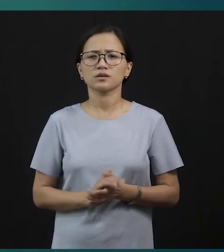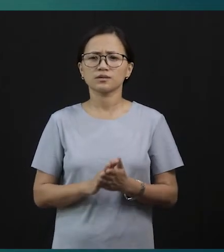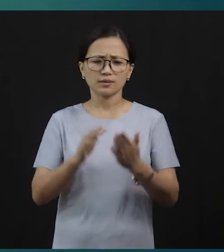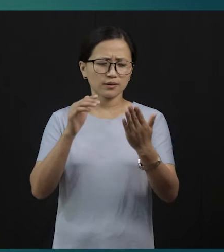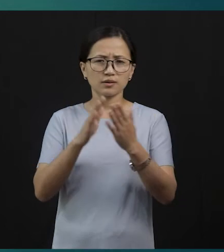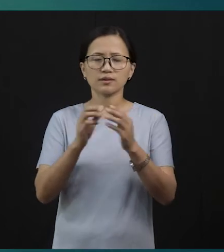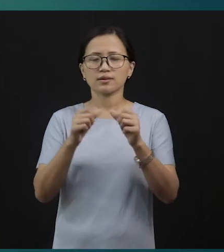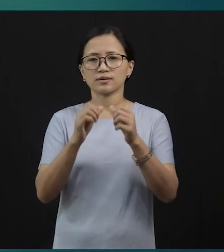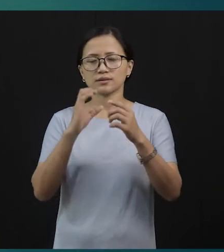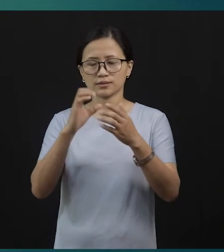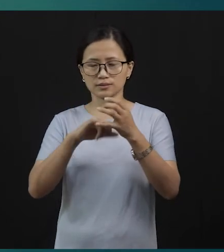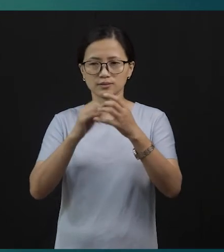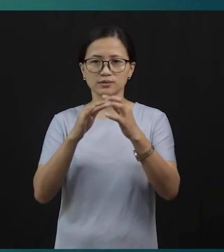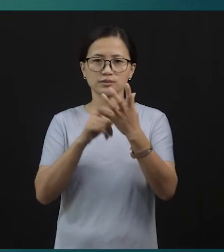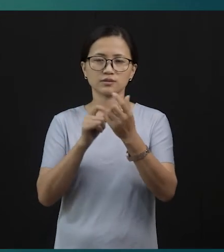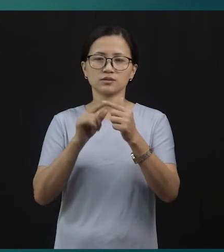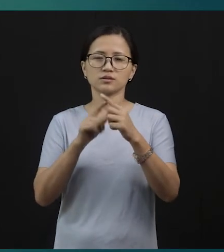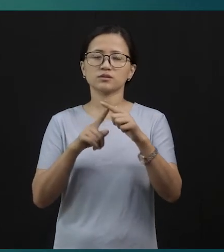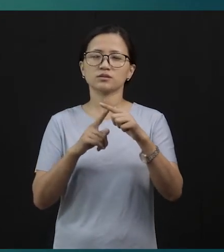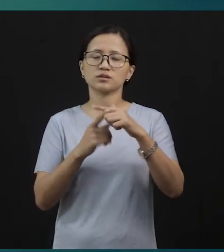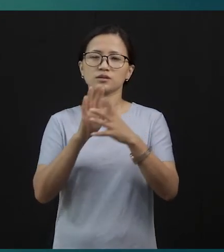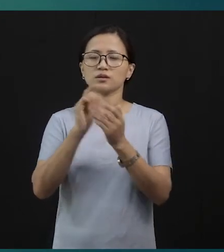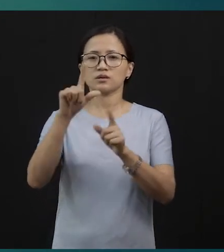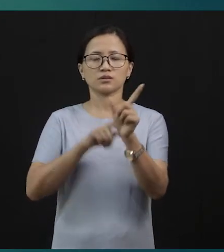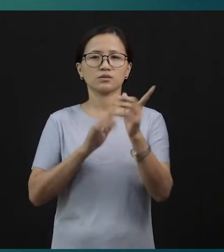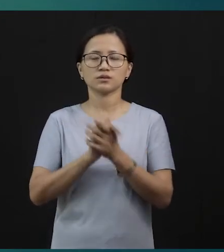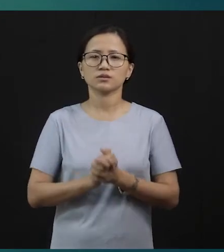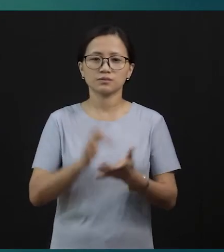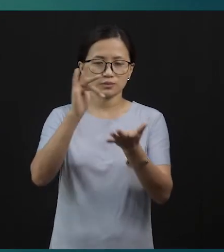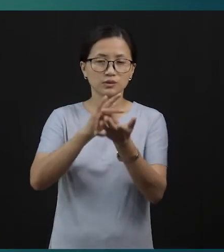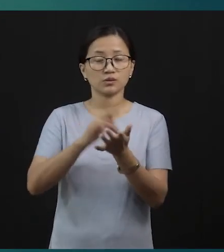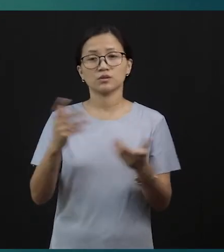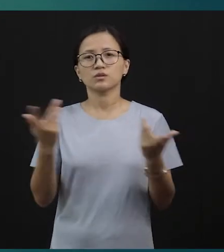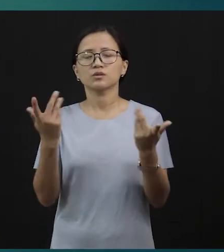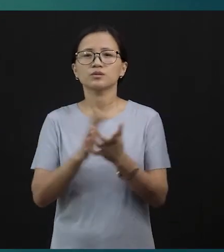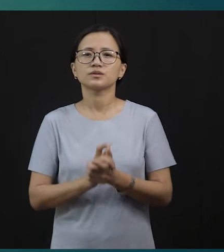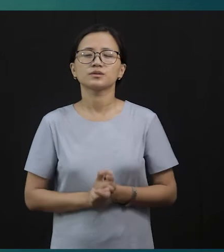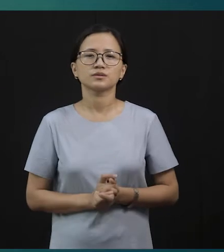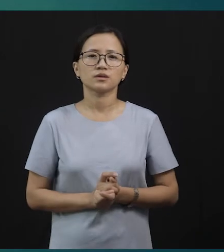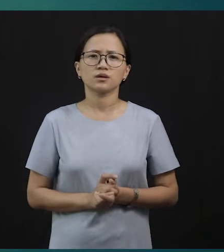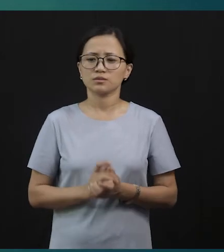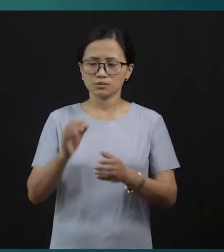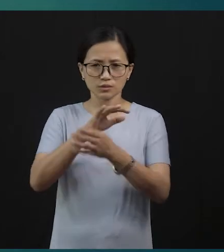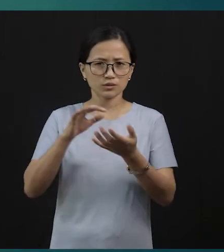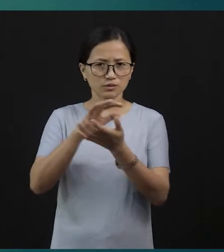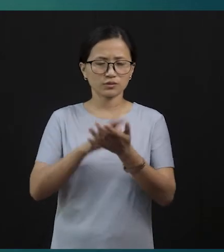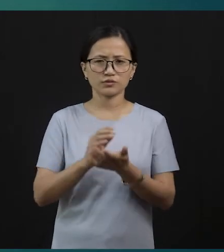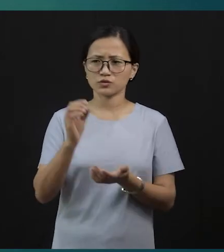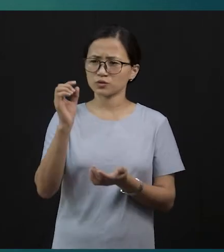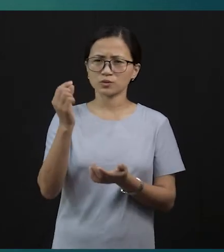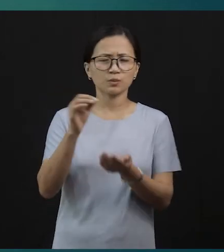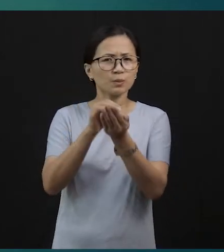place where the shoe was hung. Now, you see, we have learned about concrete, isn't it? Mixture of sand, small stones,